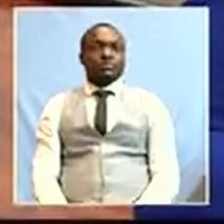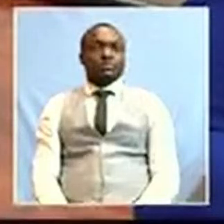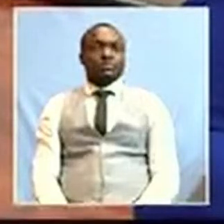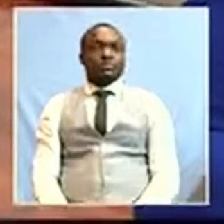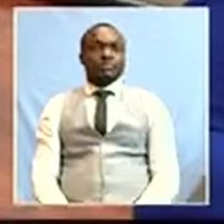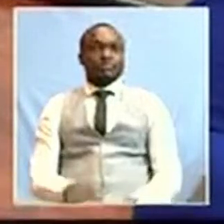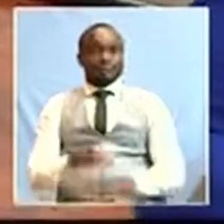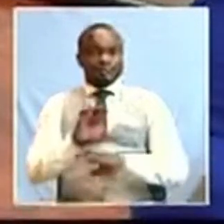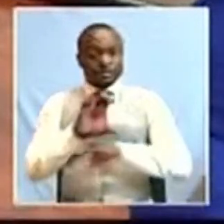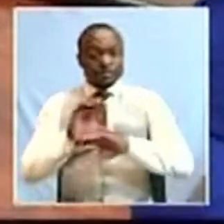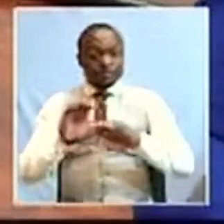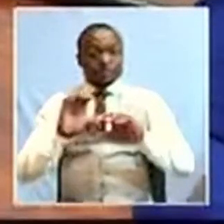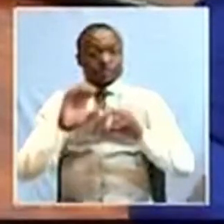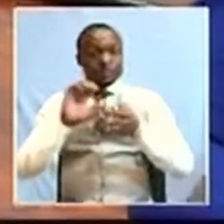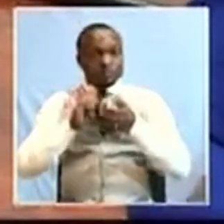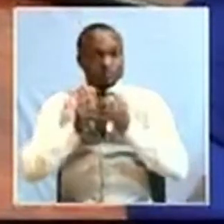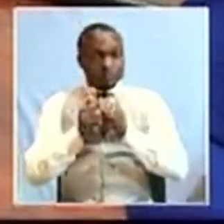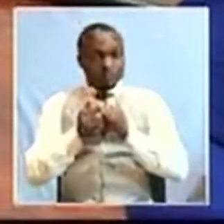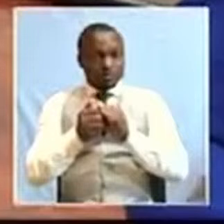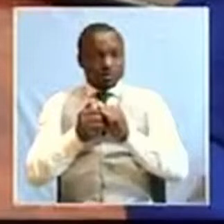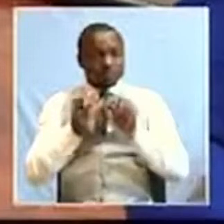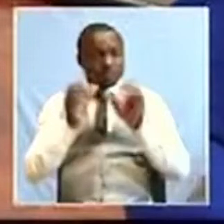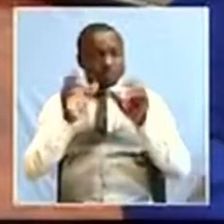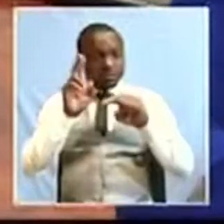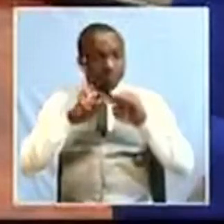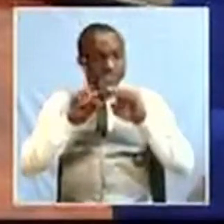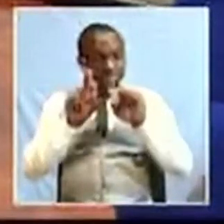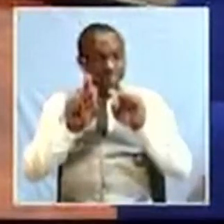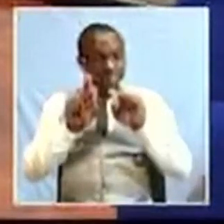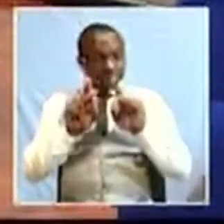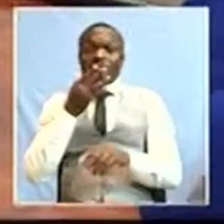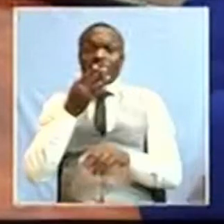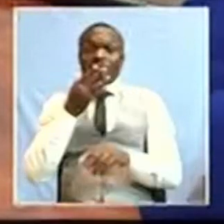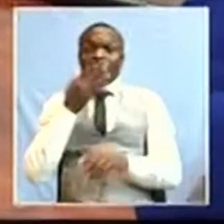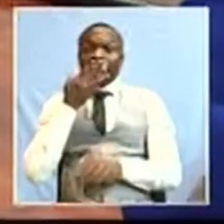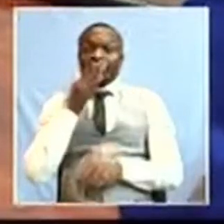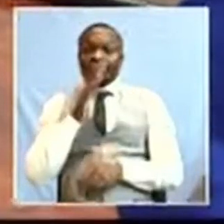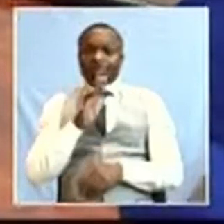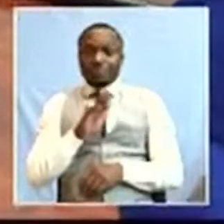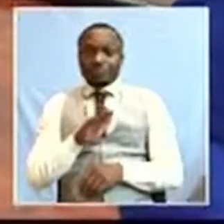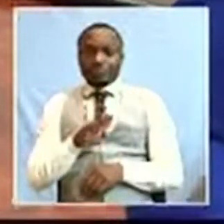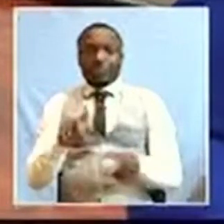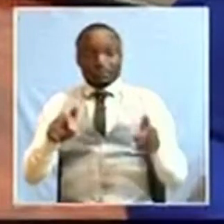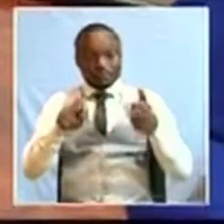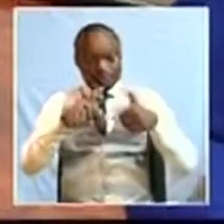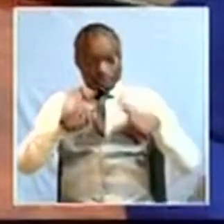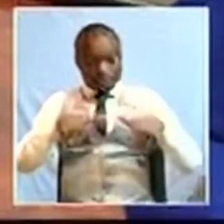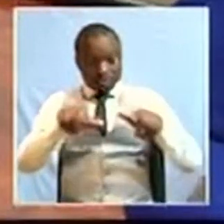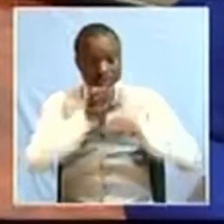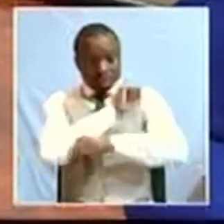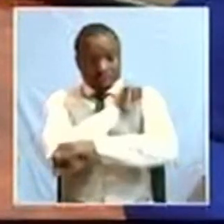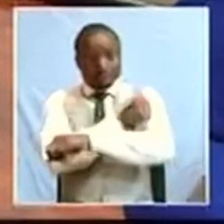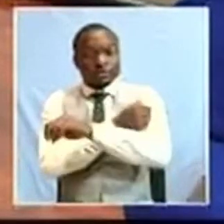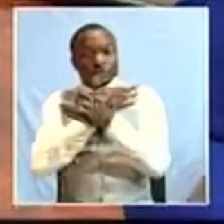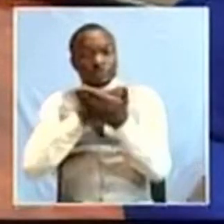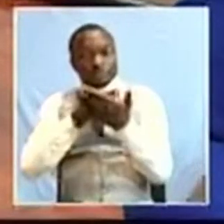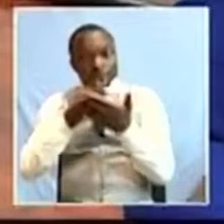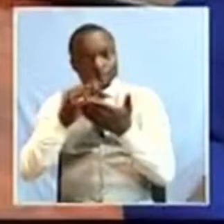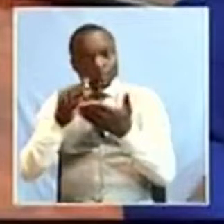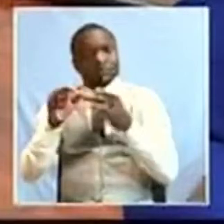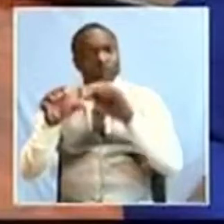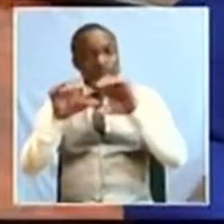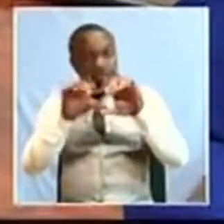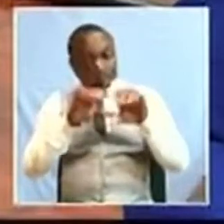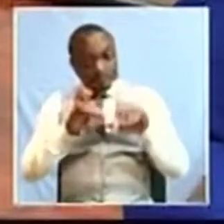Cause of query, Chair, it's regrettable that the local authority failed to